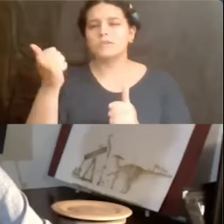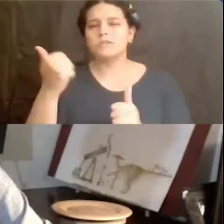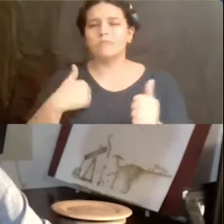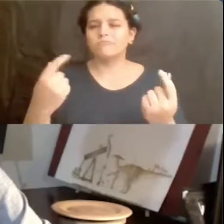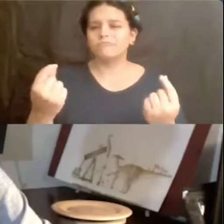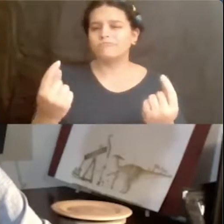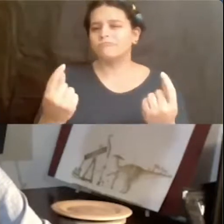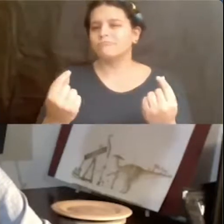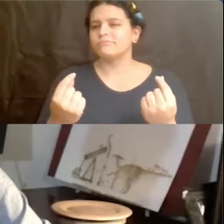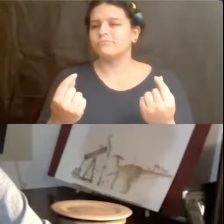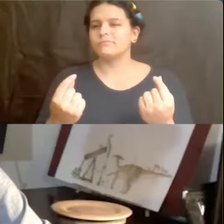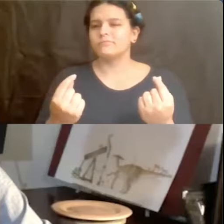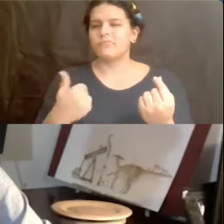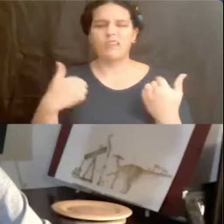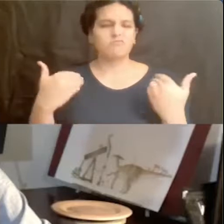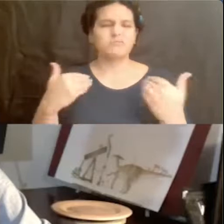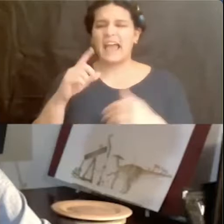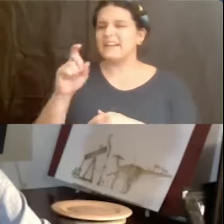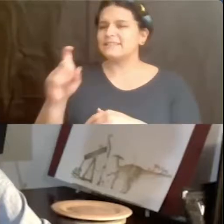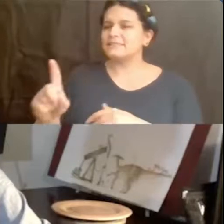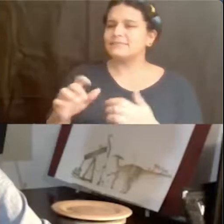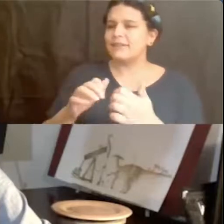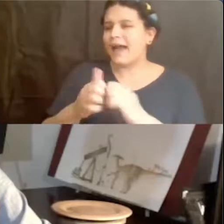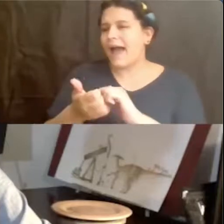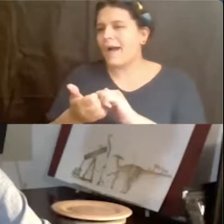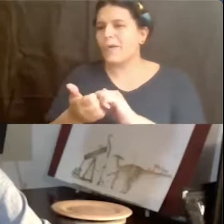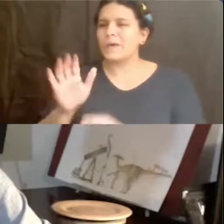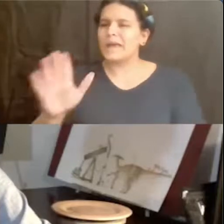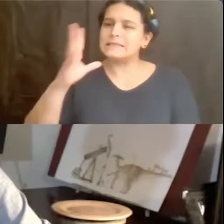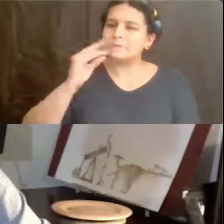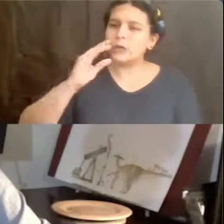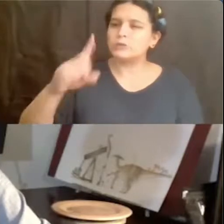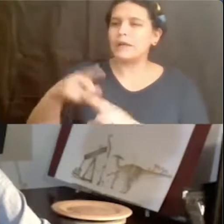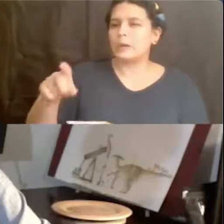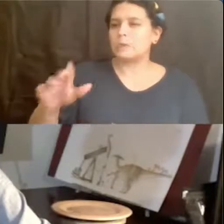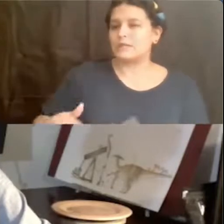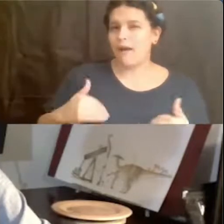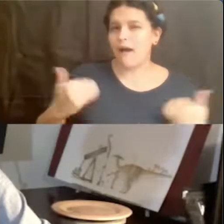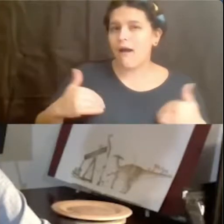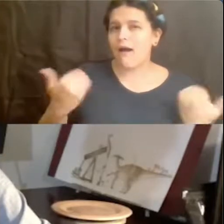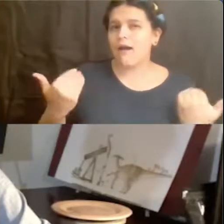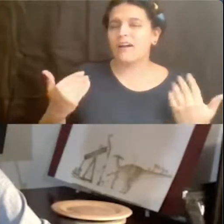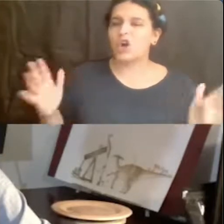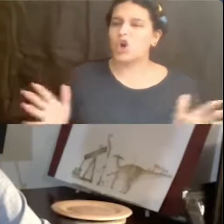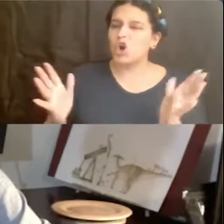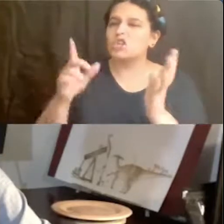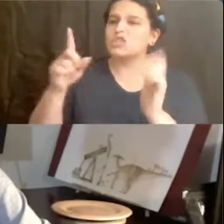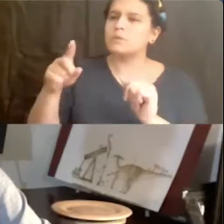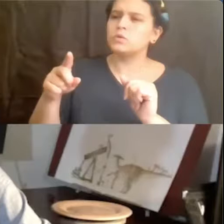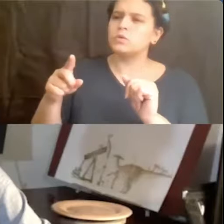him about how things were when he was young, and encouraged him to open up about that.